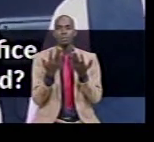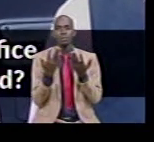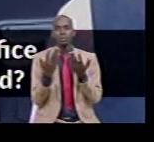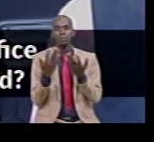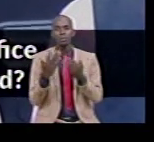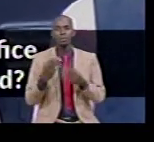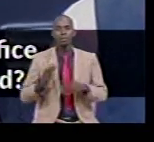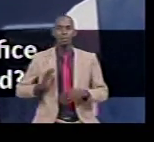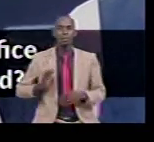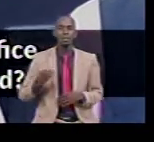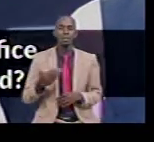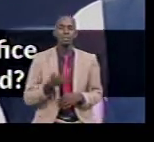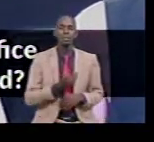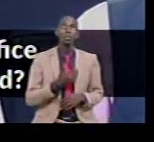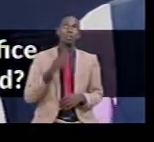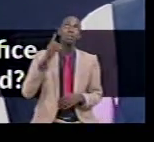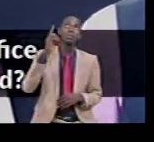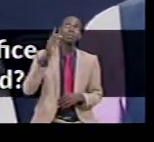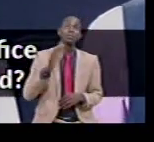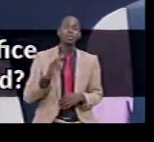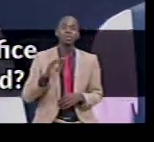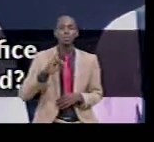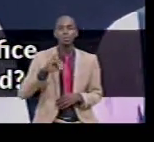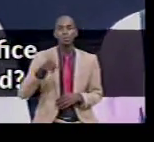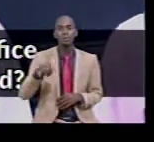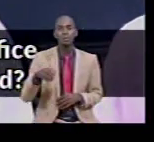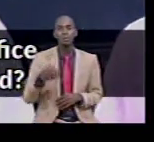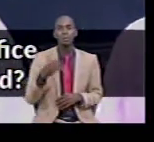sacrifice, our God